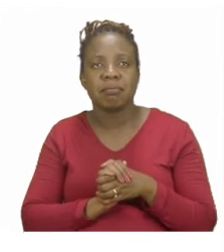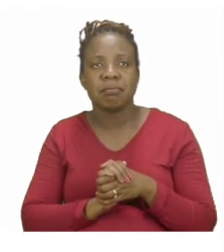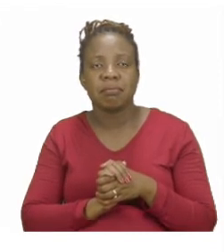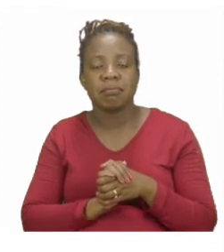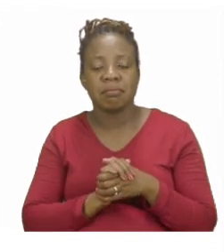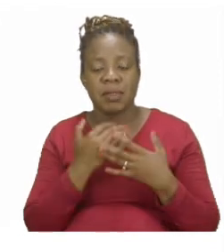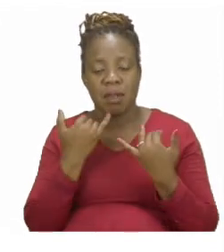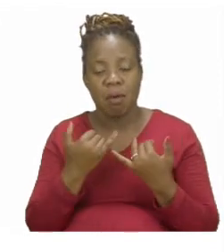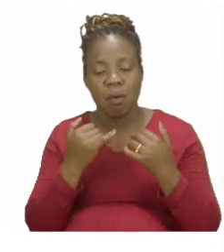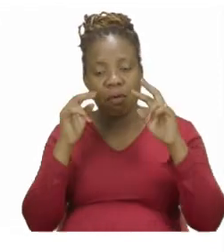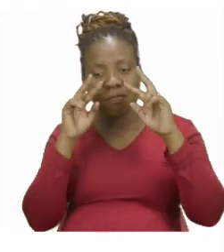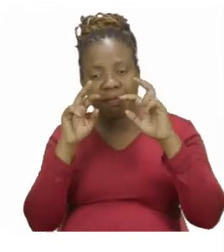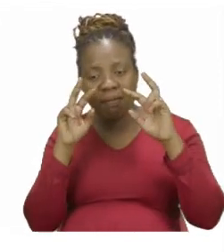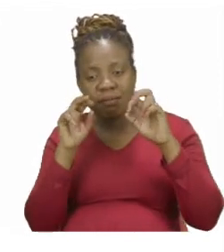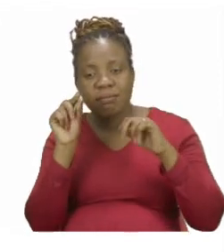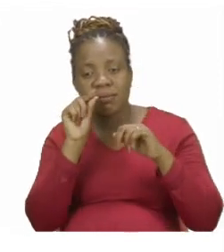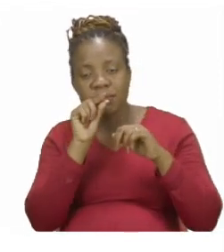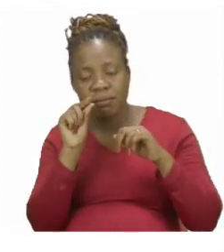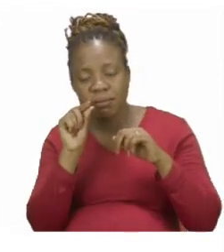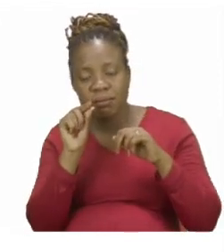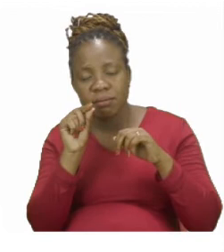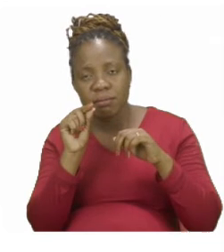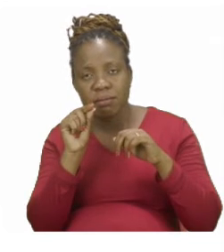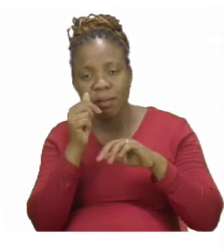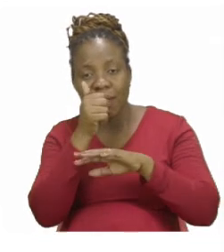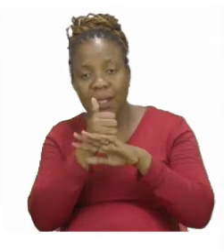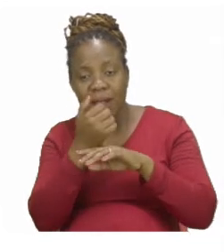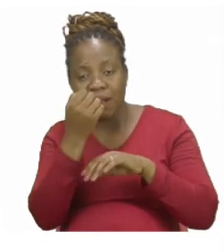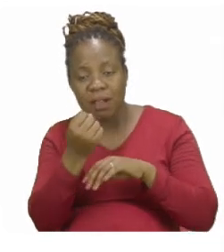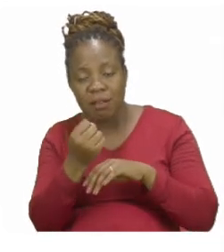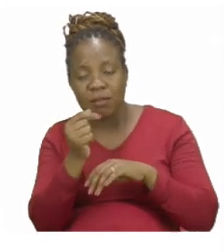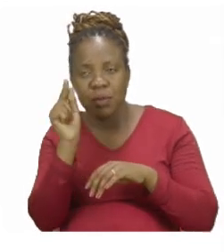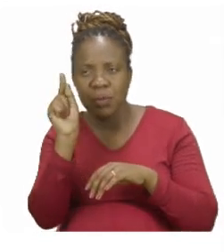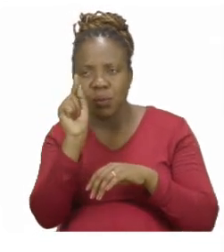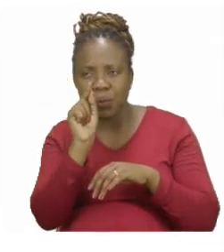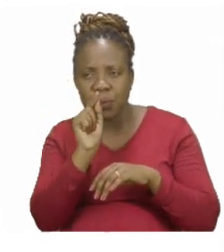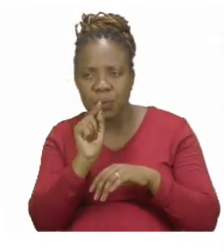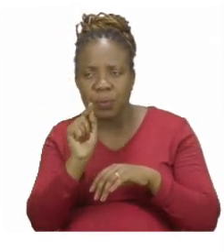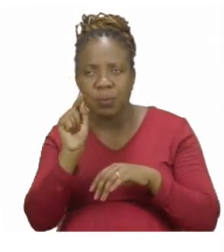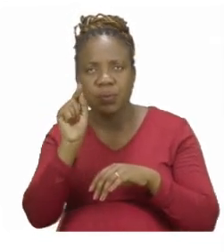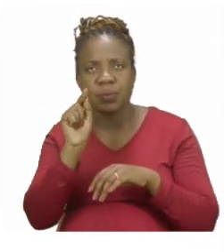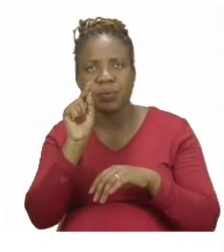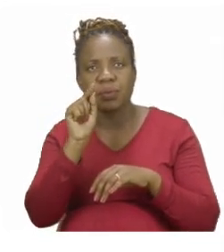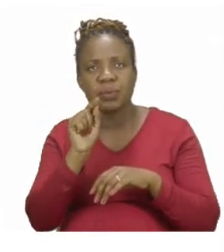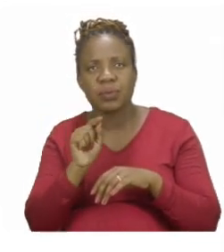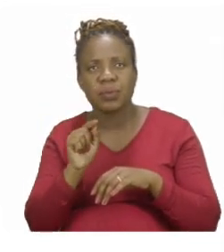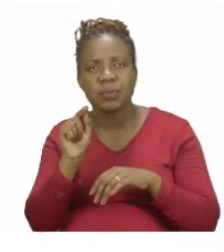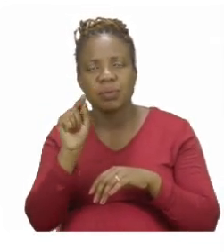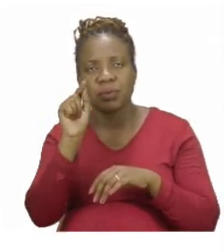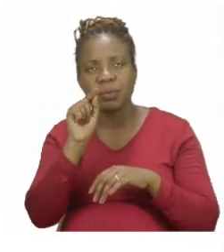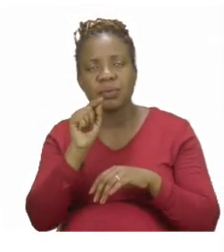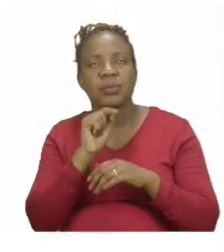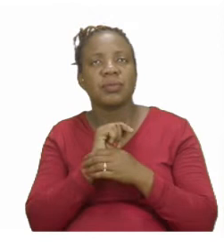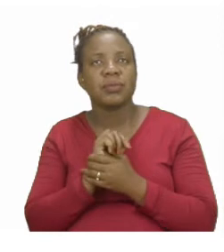them. Now remember, boys and girls, all the words that we have to find is at the bottom of